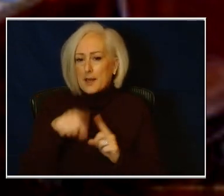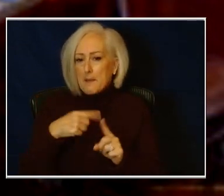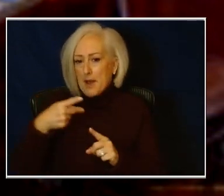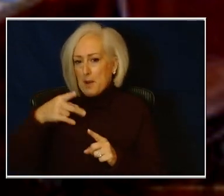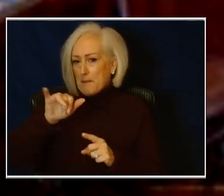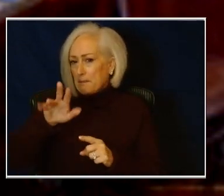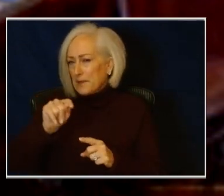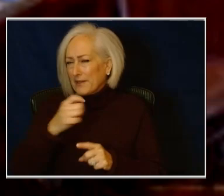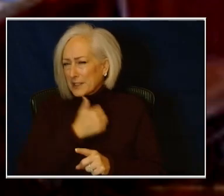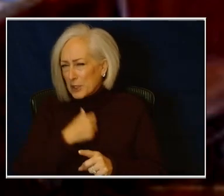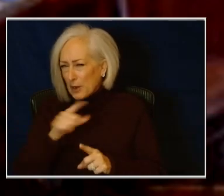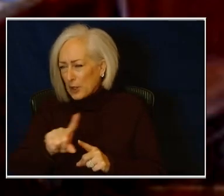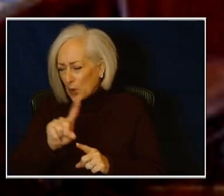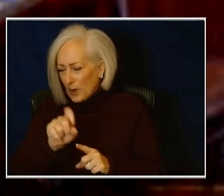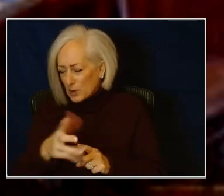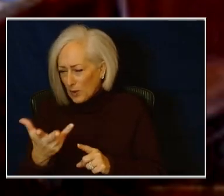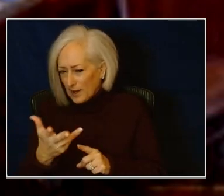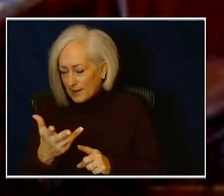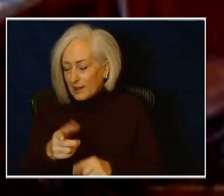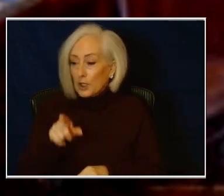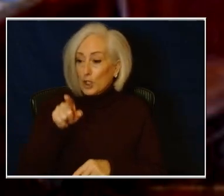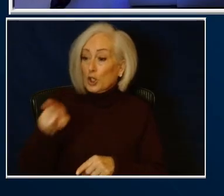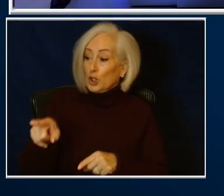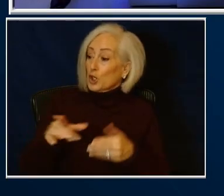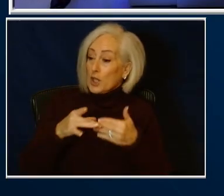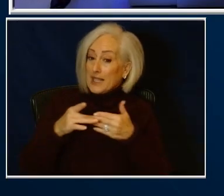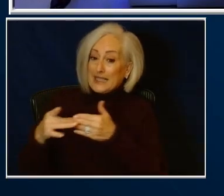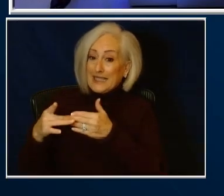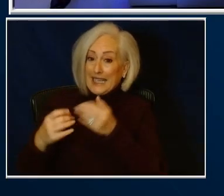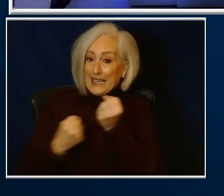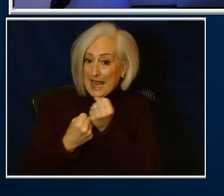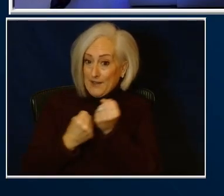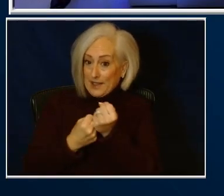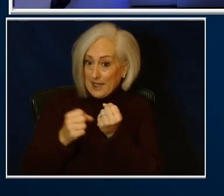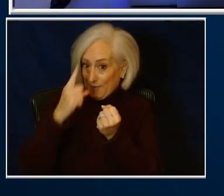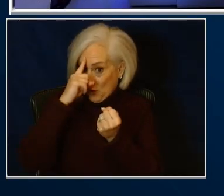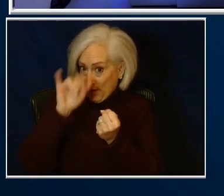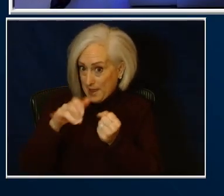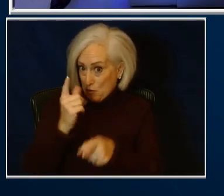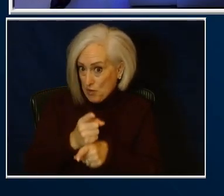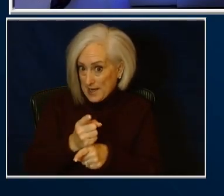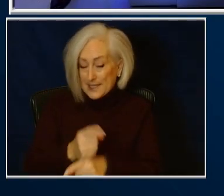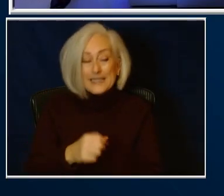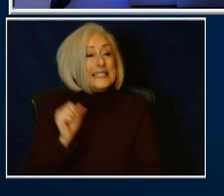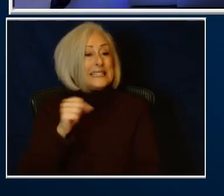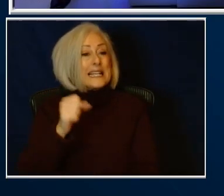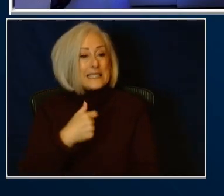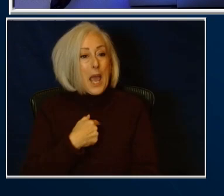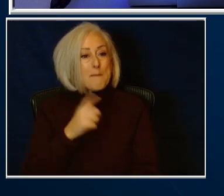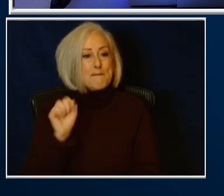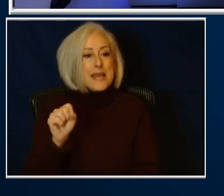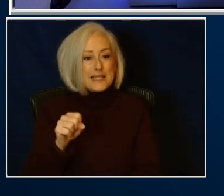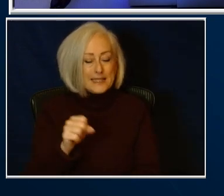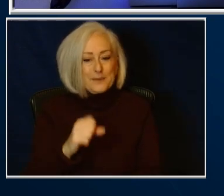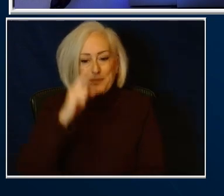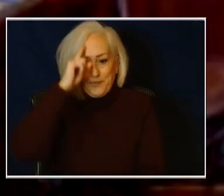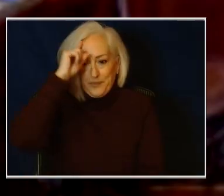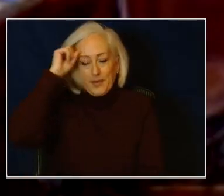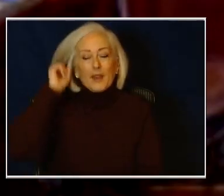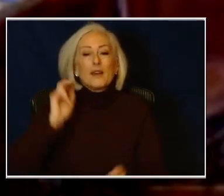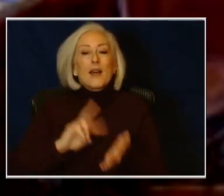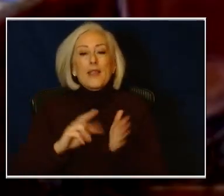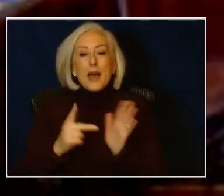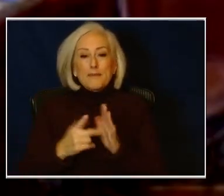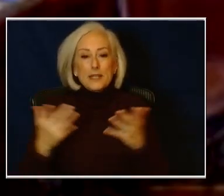I'm sorry, you're but I aren't you the wanted lead to follow. advocate for Pivot? Isn't that part of the story? Yes, I am. Yeah, I am, which means that